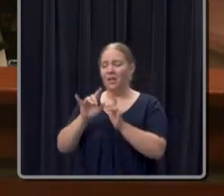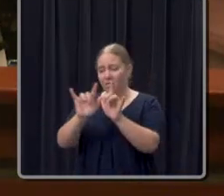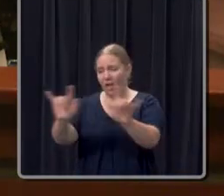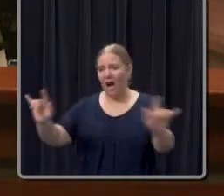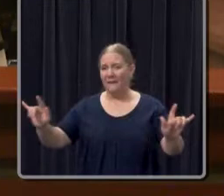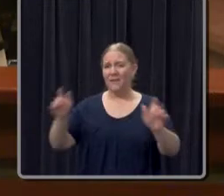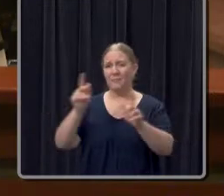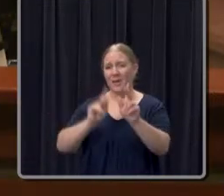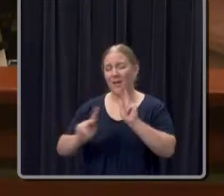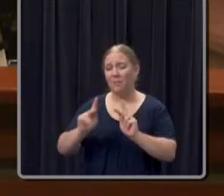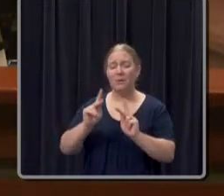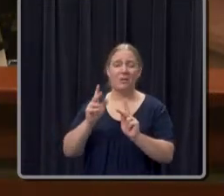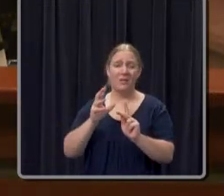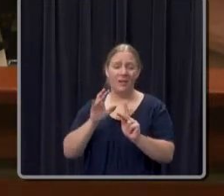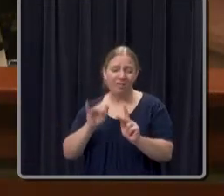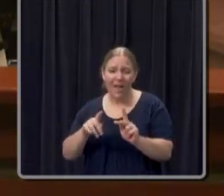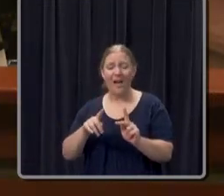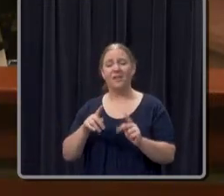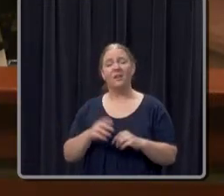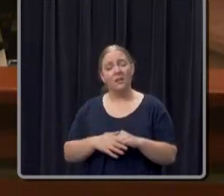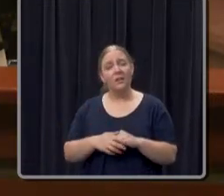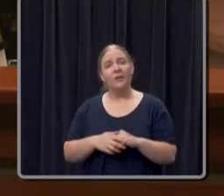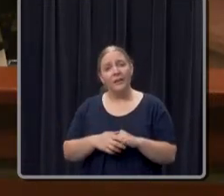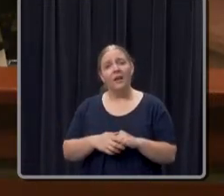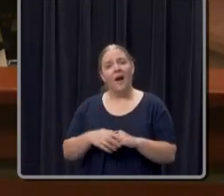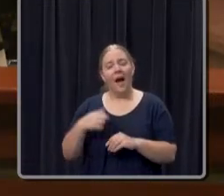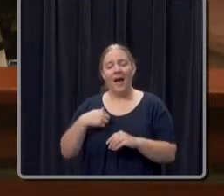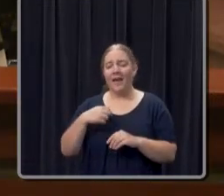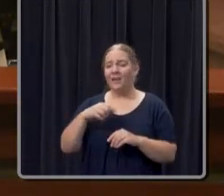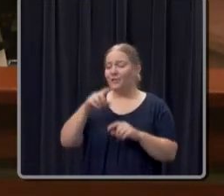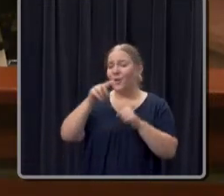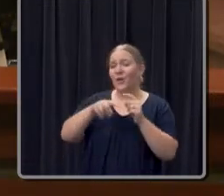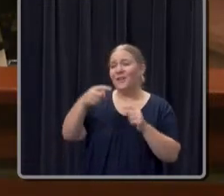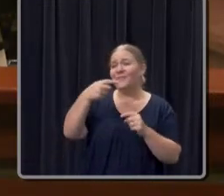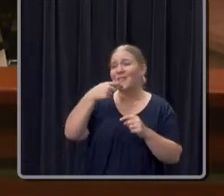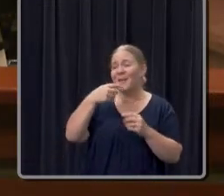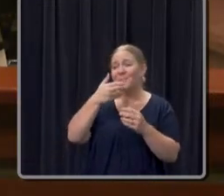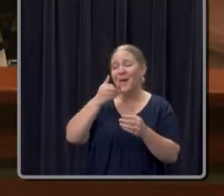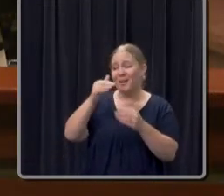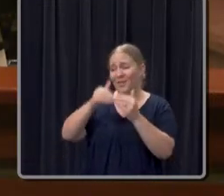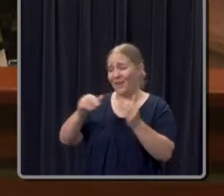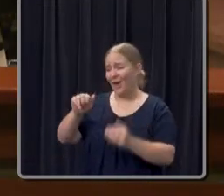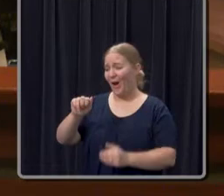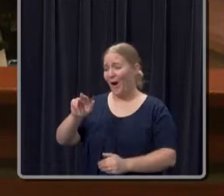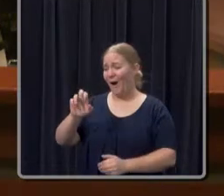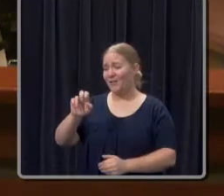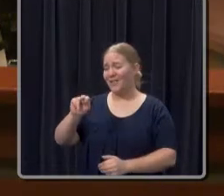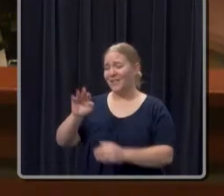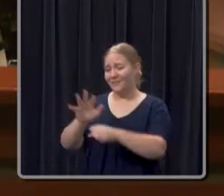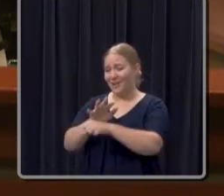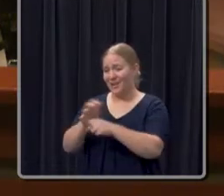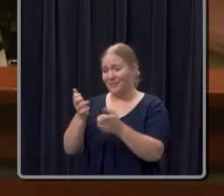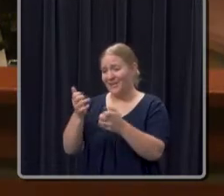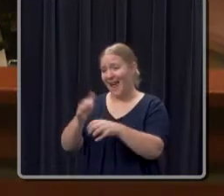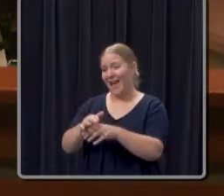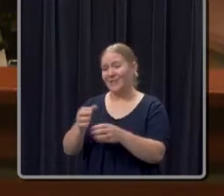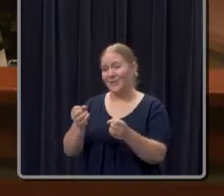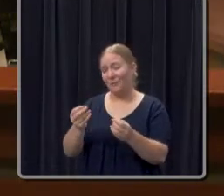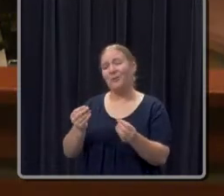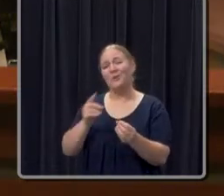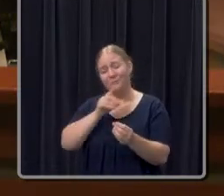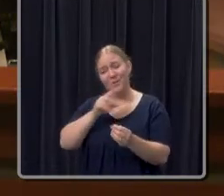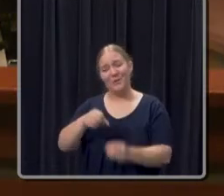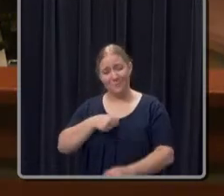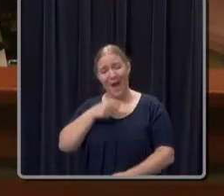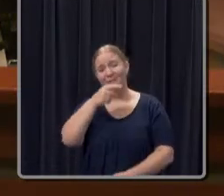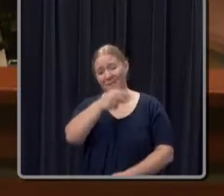and, inclusivity and those kinds of things, I don't think I could have said it any better than Austin did in his video tonight. So I'm just really